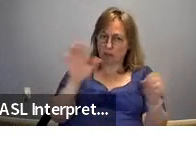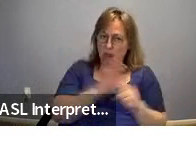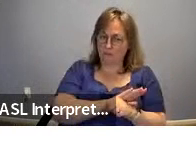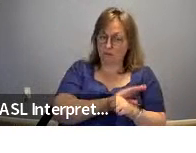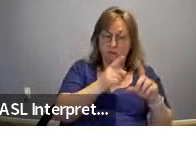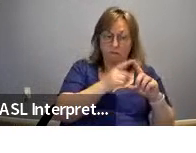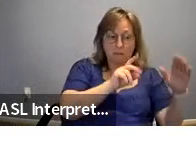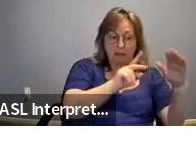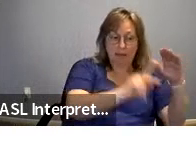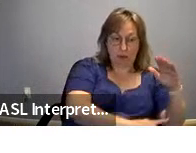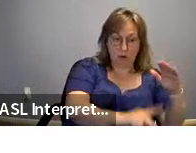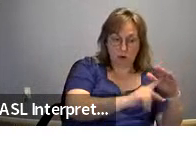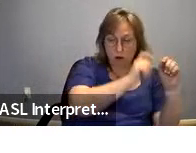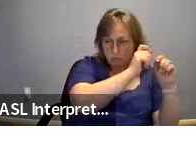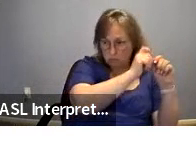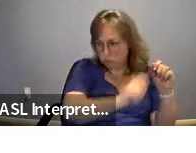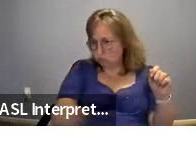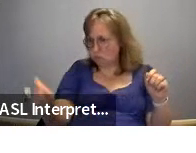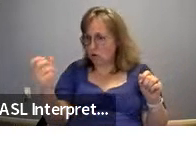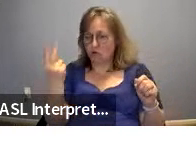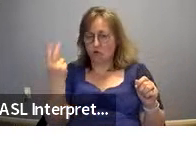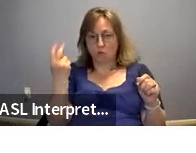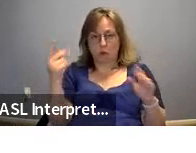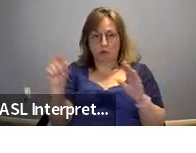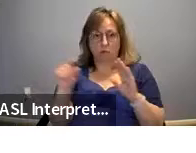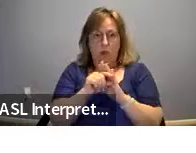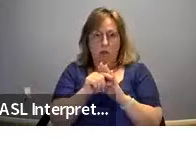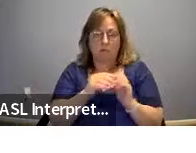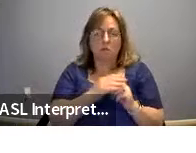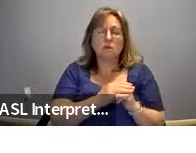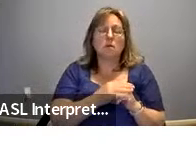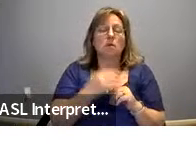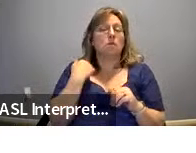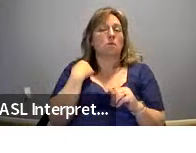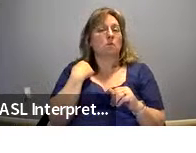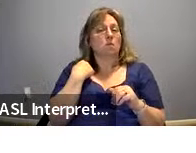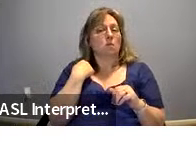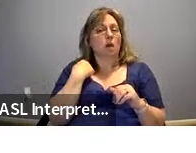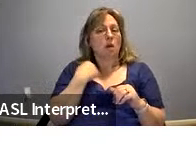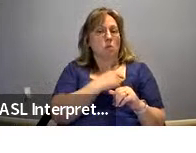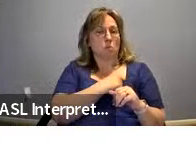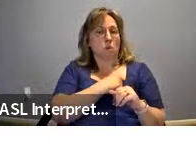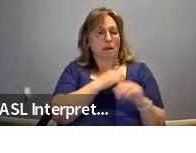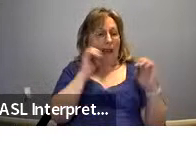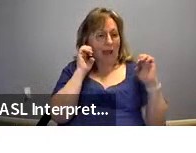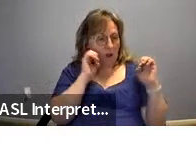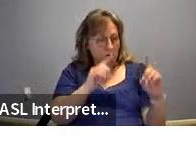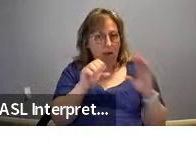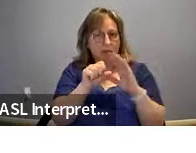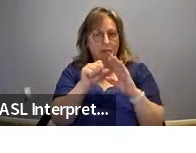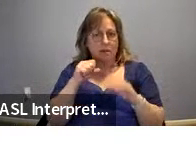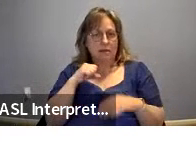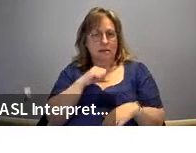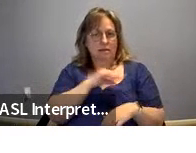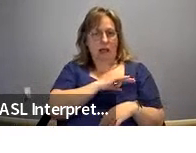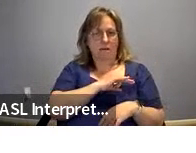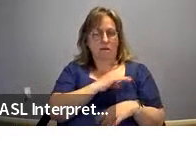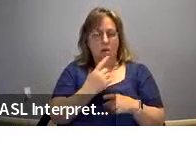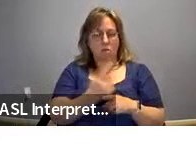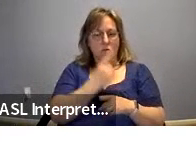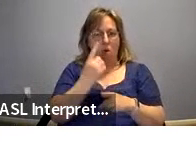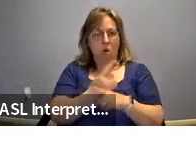kindergarten through 12th grade. We also educate our staff on proper